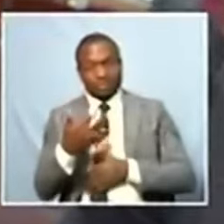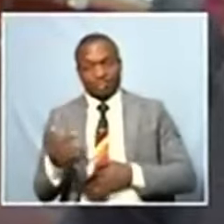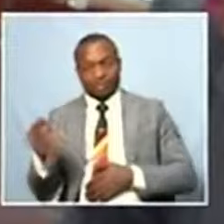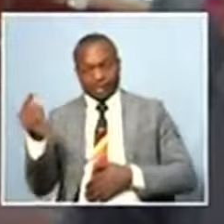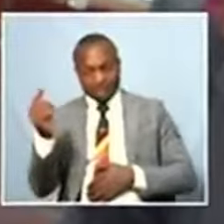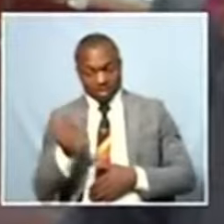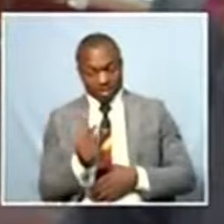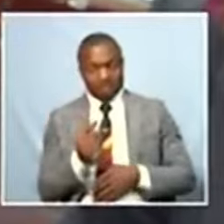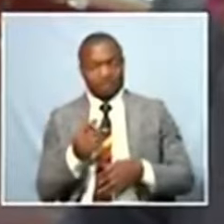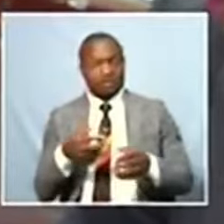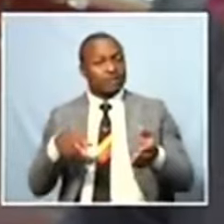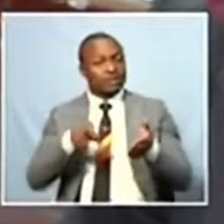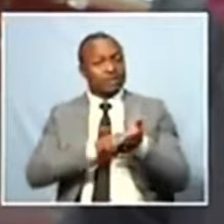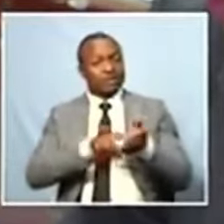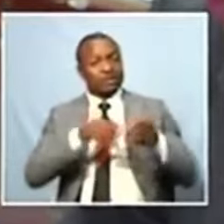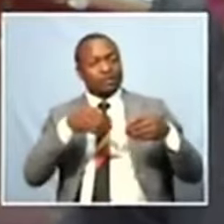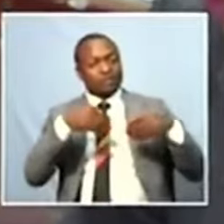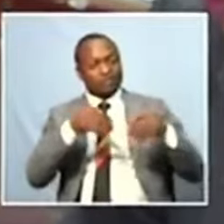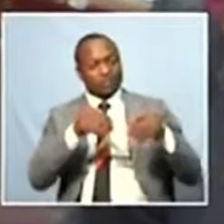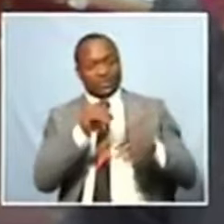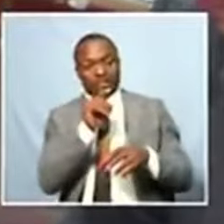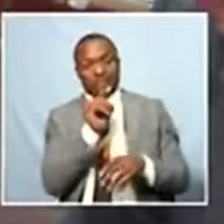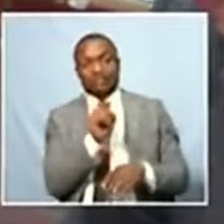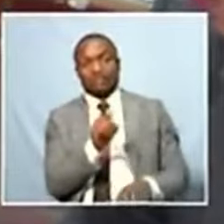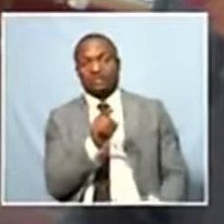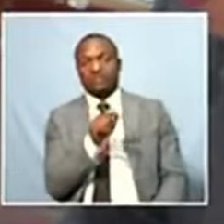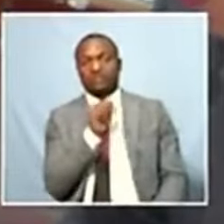resell, that is not